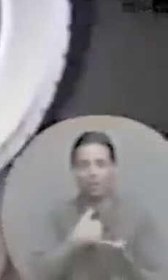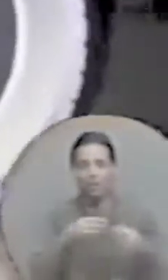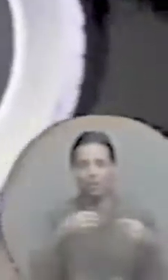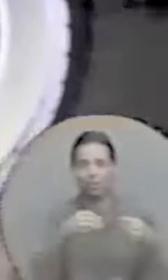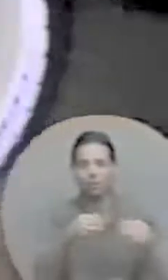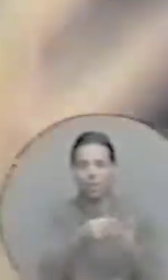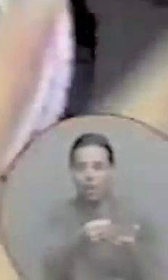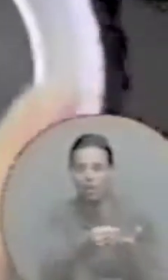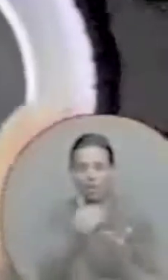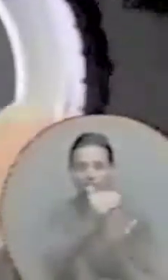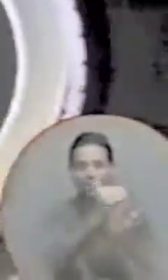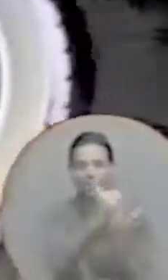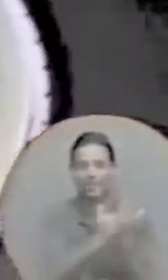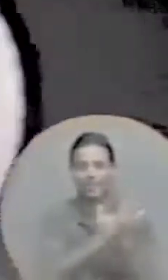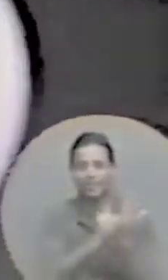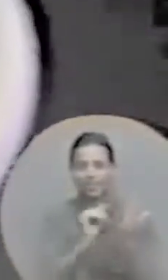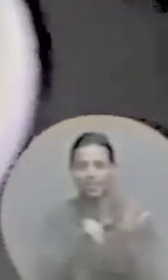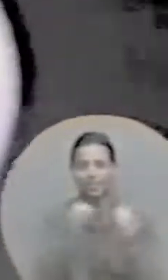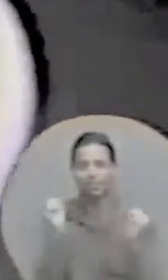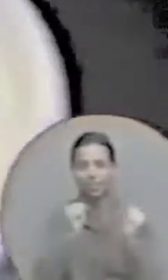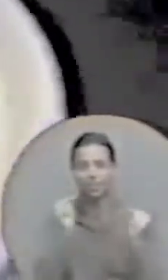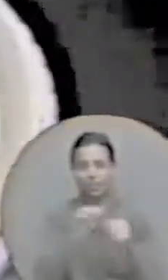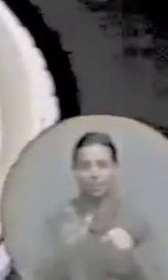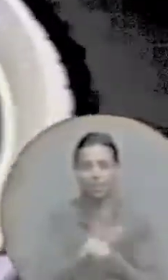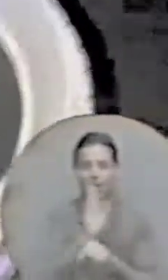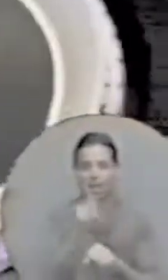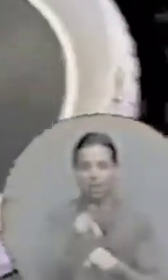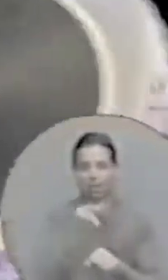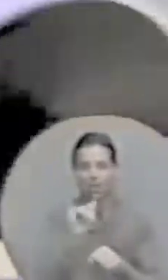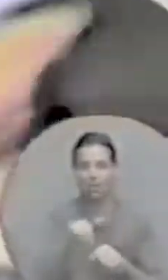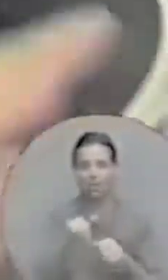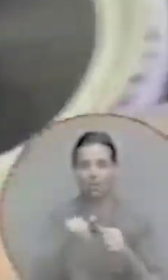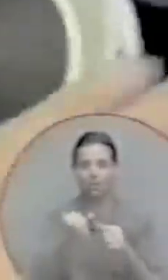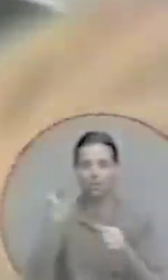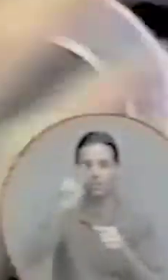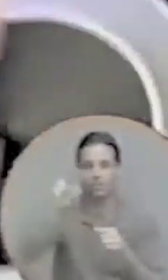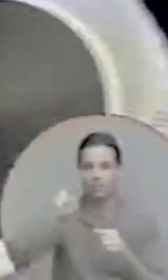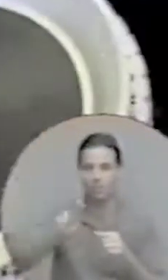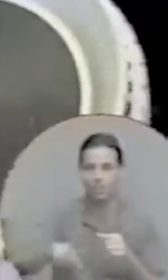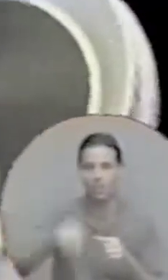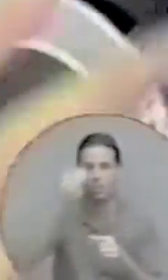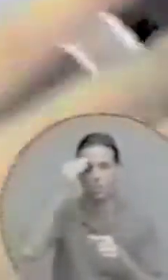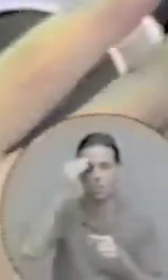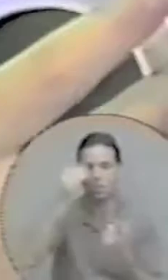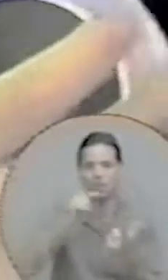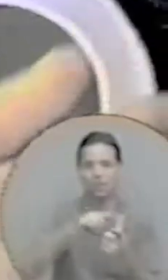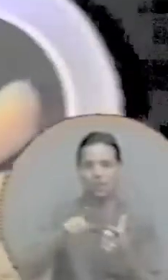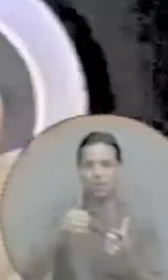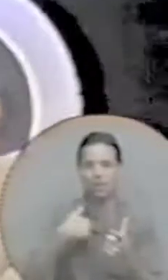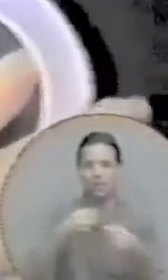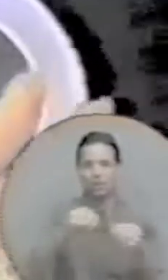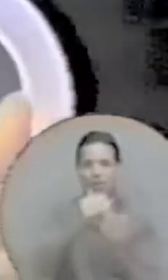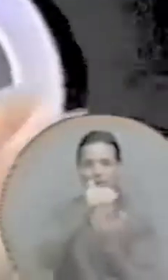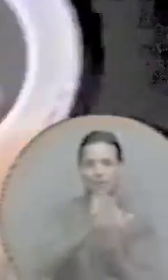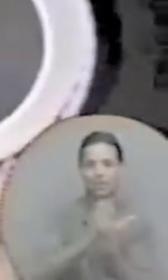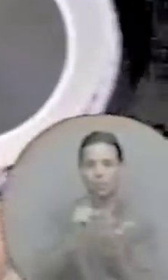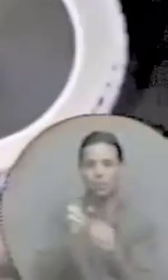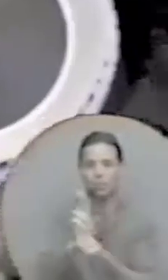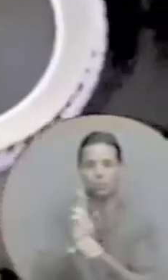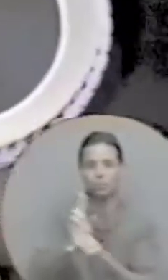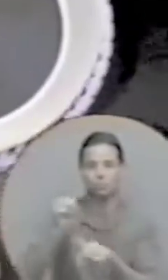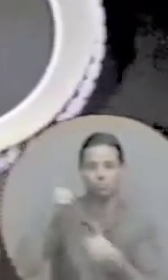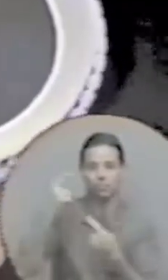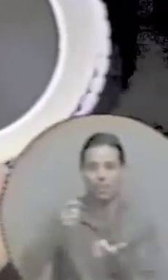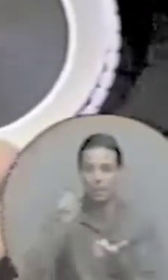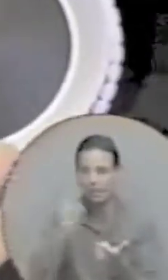your refrigerator, side of your refrigerator fills up with these Dymotape labels, you come up with a shopping list of what you've used and